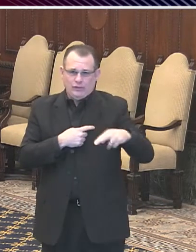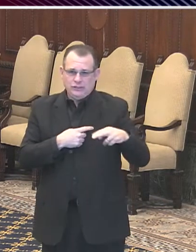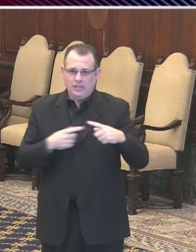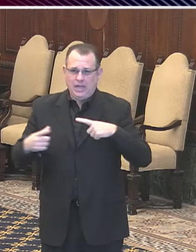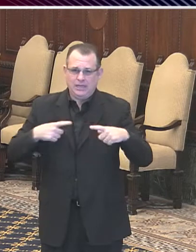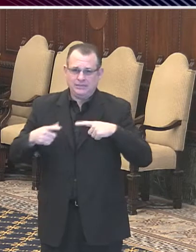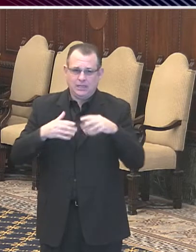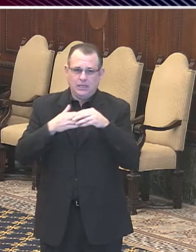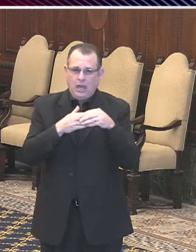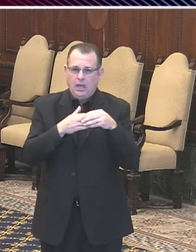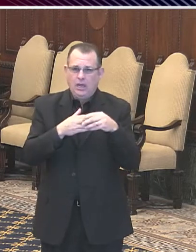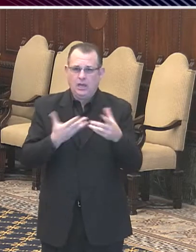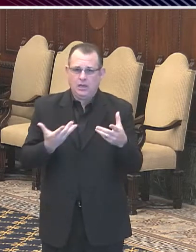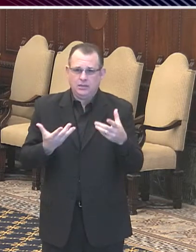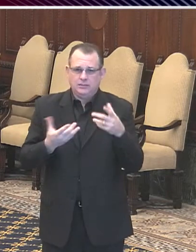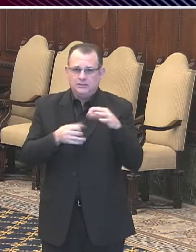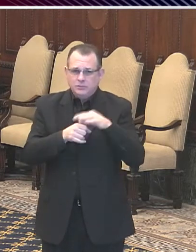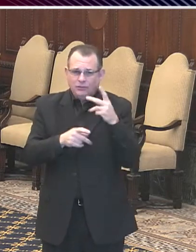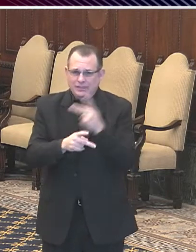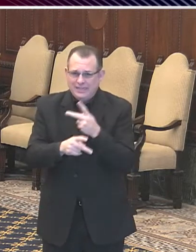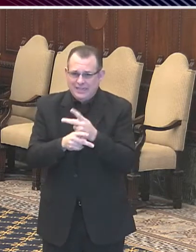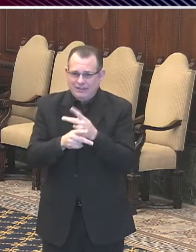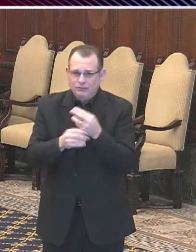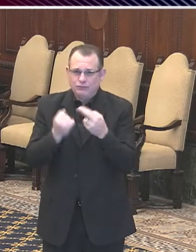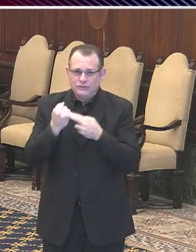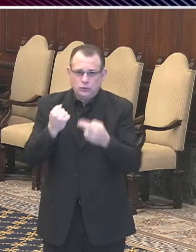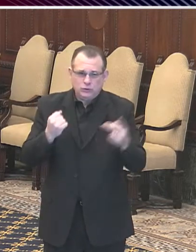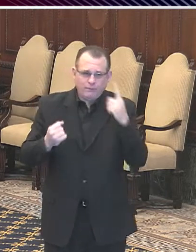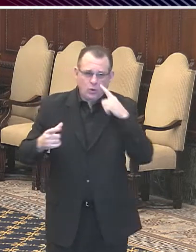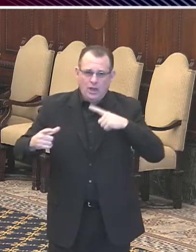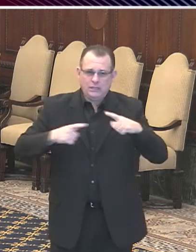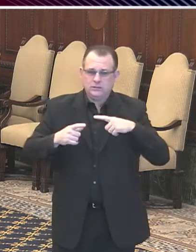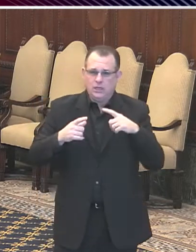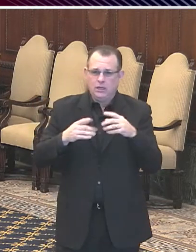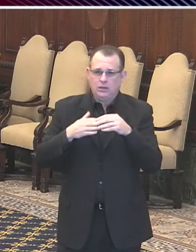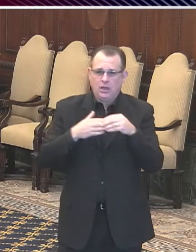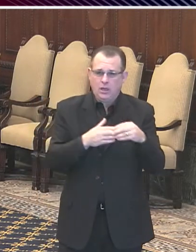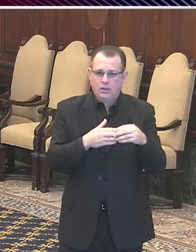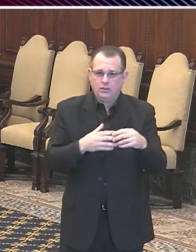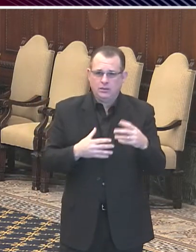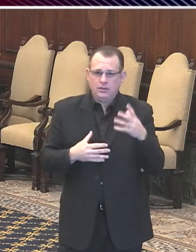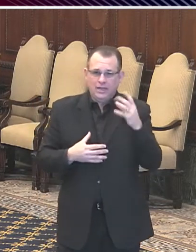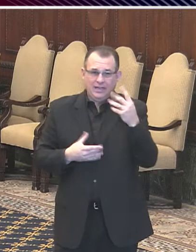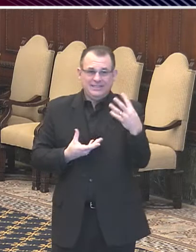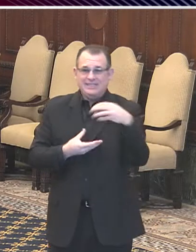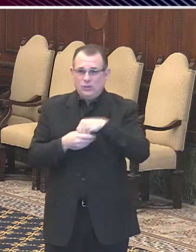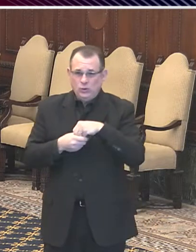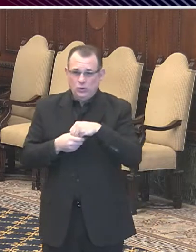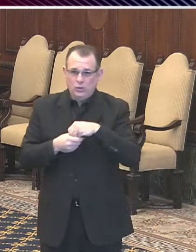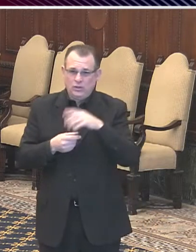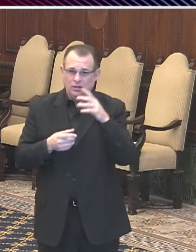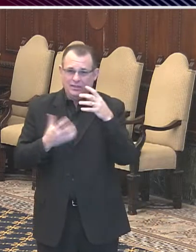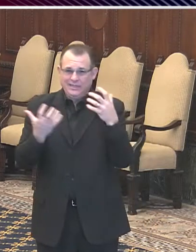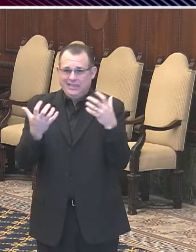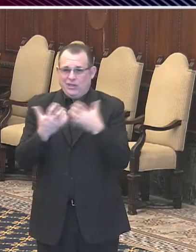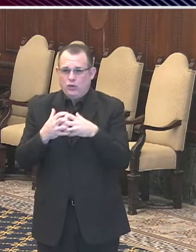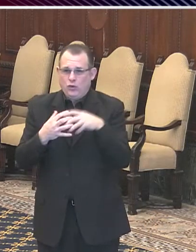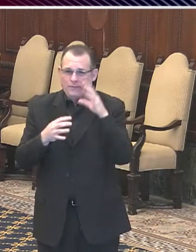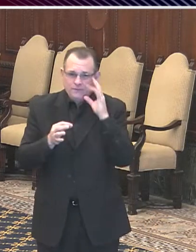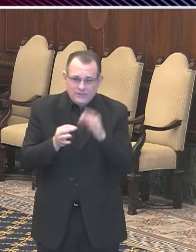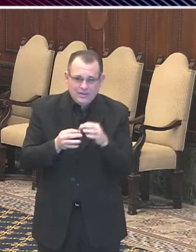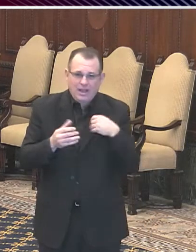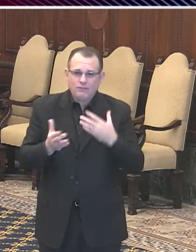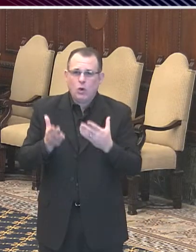Care Resources for Holidays Guide. And the Interfaith Philadelphia organization has offered a